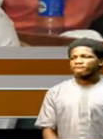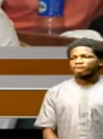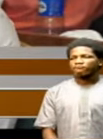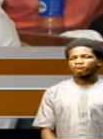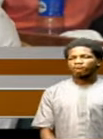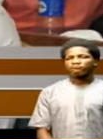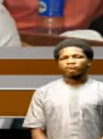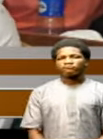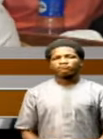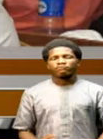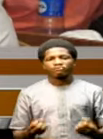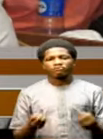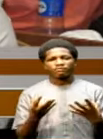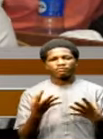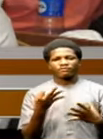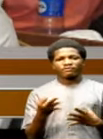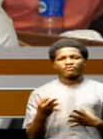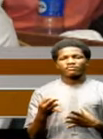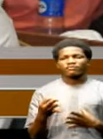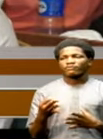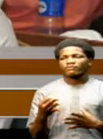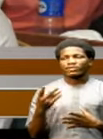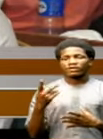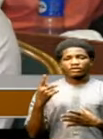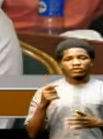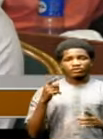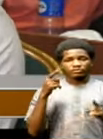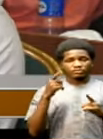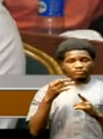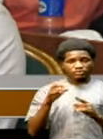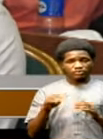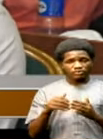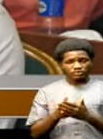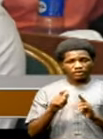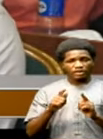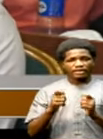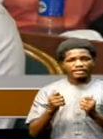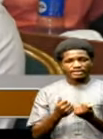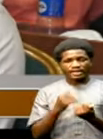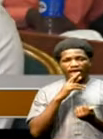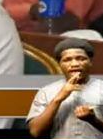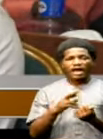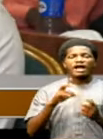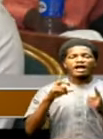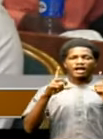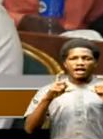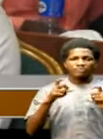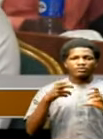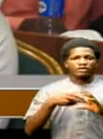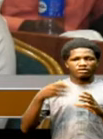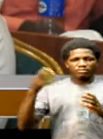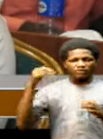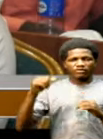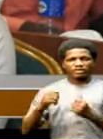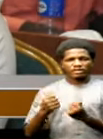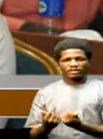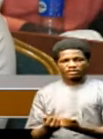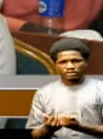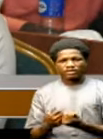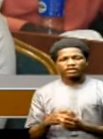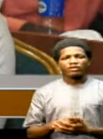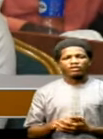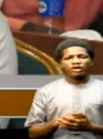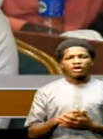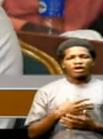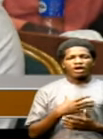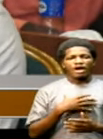proposed objectives are already captured in the instruments establishing their formation, existing public professional bodies and